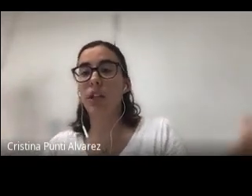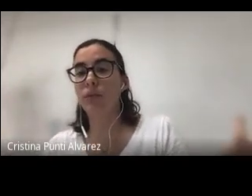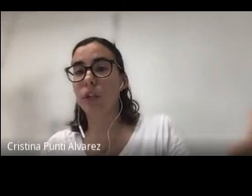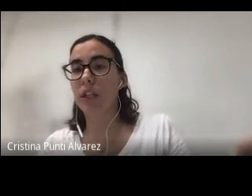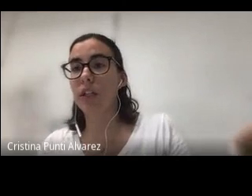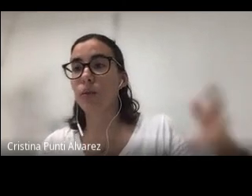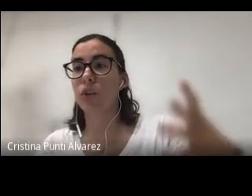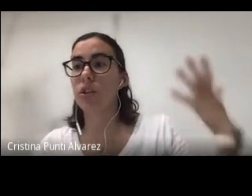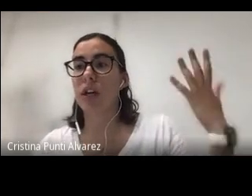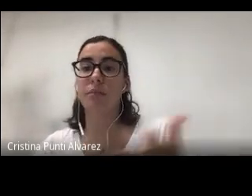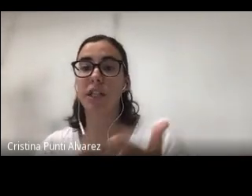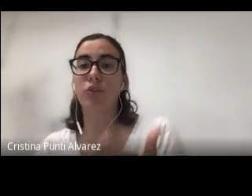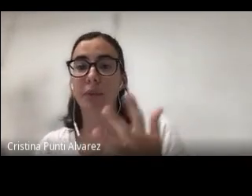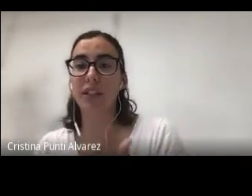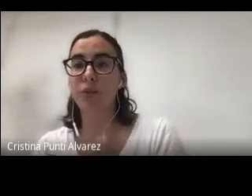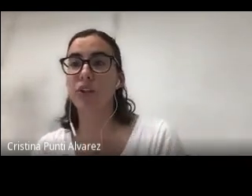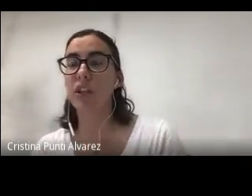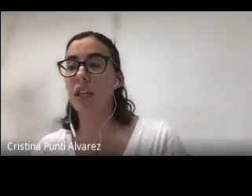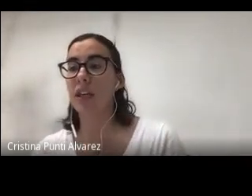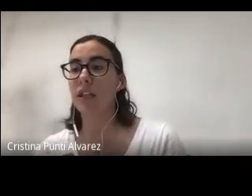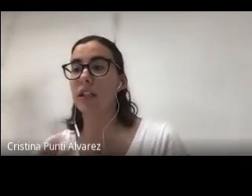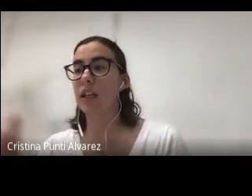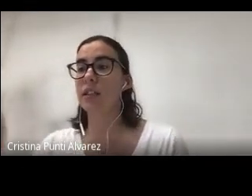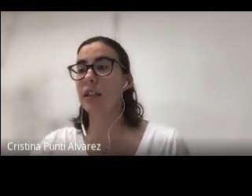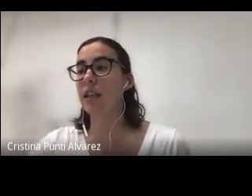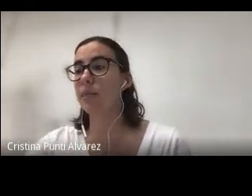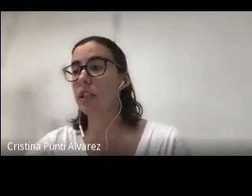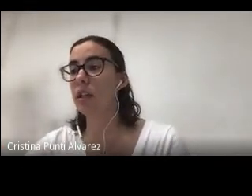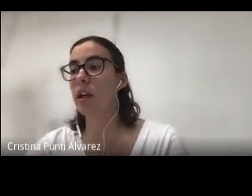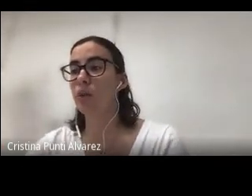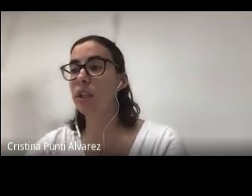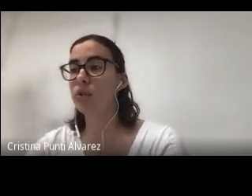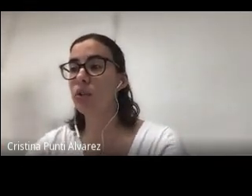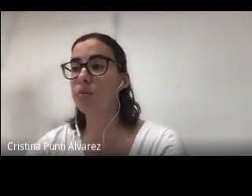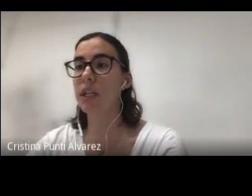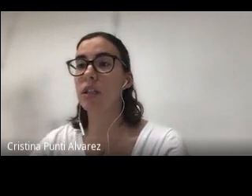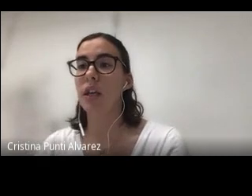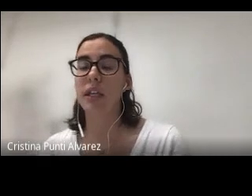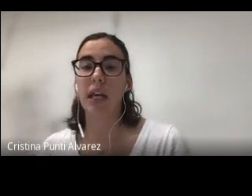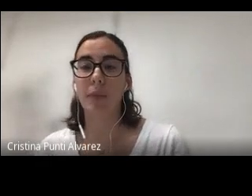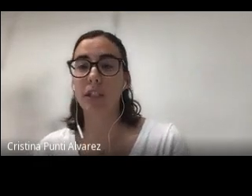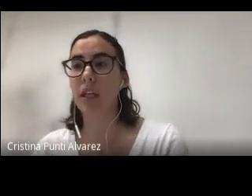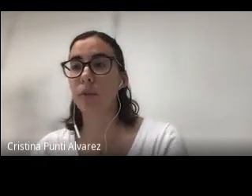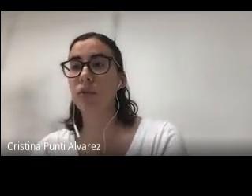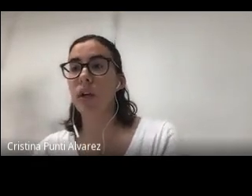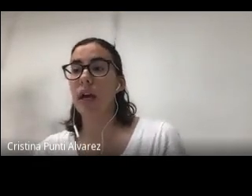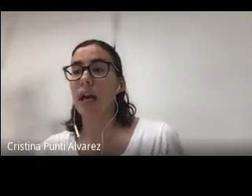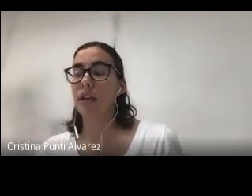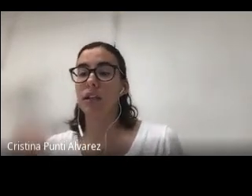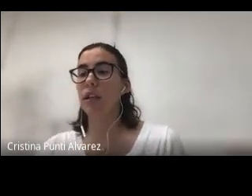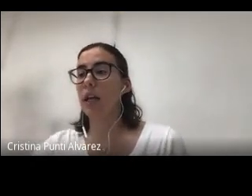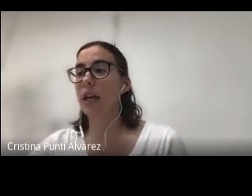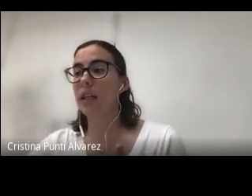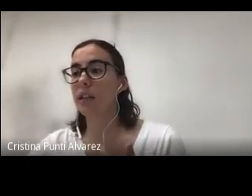all that we needed was a space to make these recordings. And in this case, I set up this green studio space in a lab at CMU.